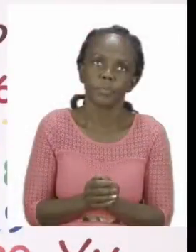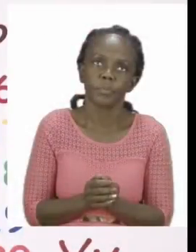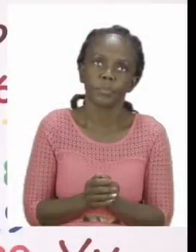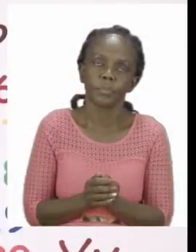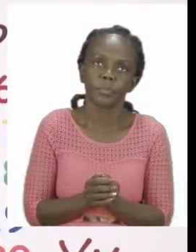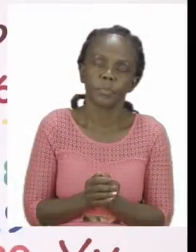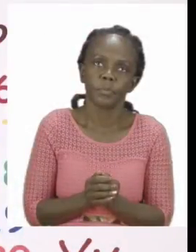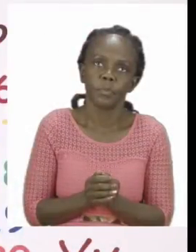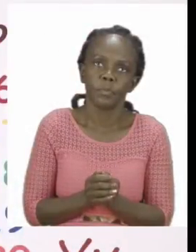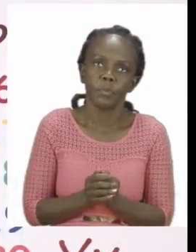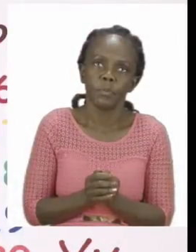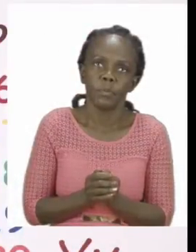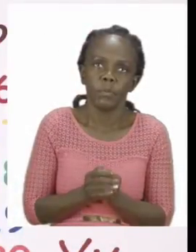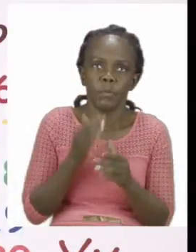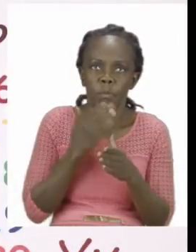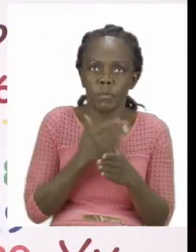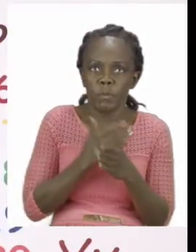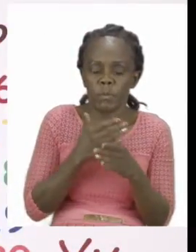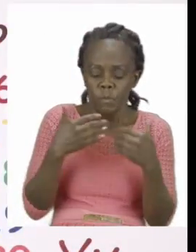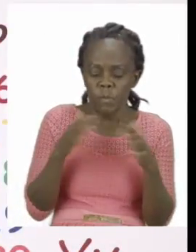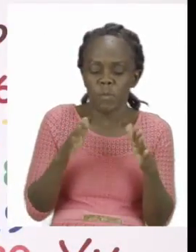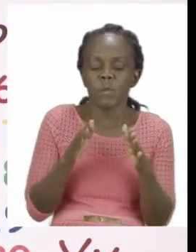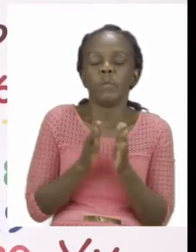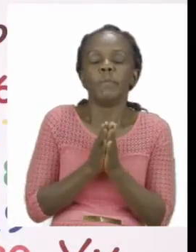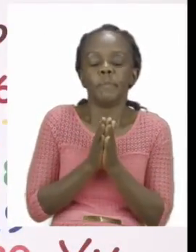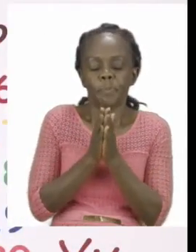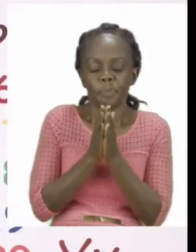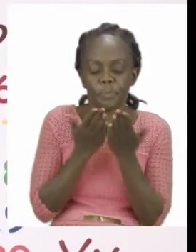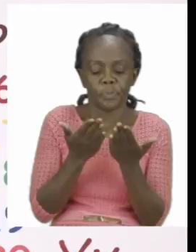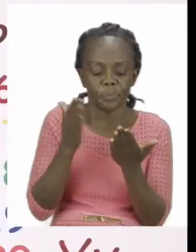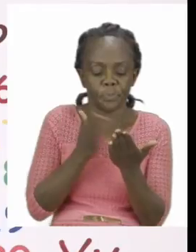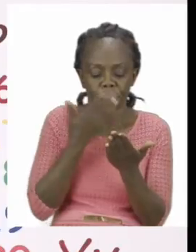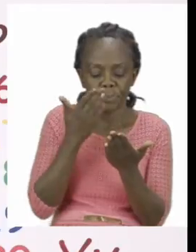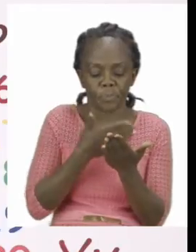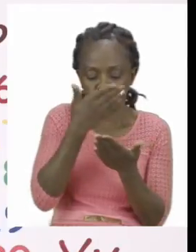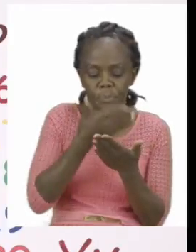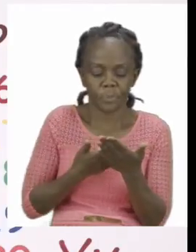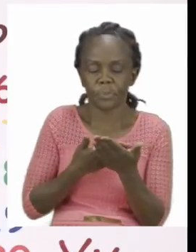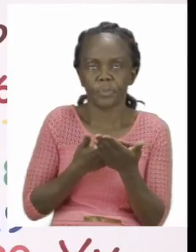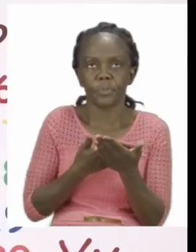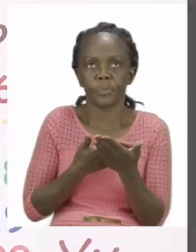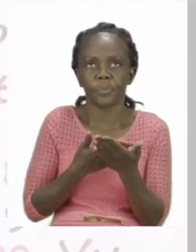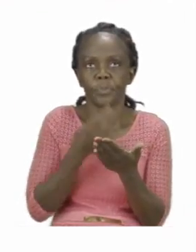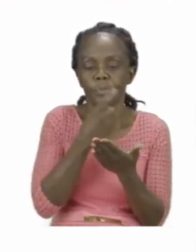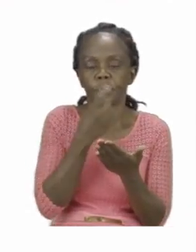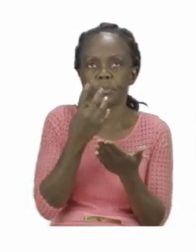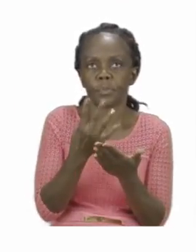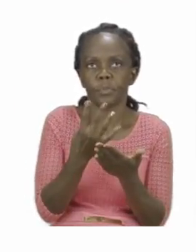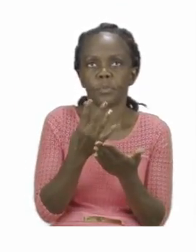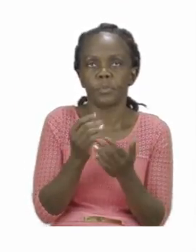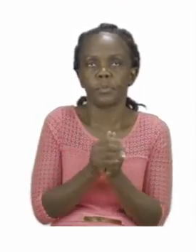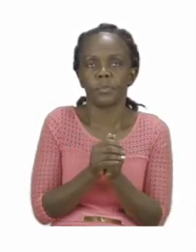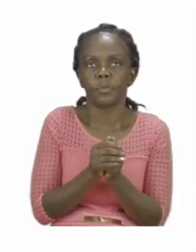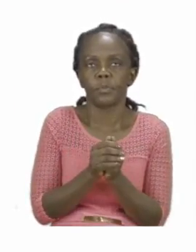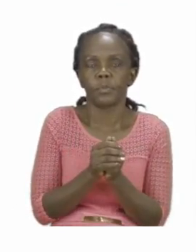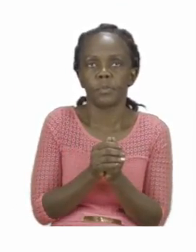For our lesson to start, we are going to begin with page 14. On